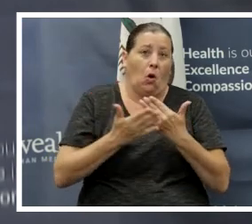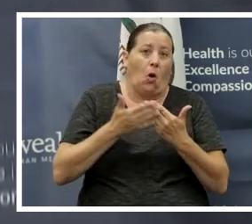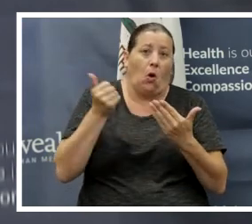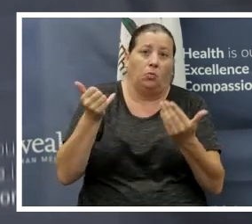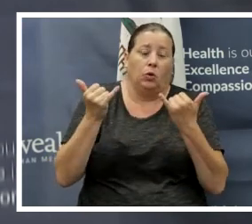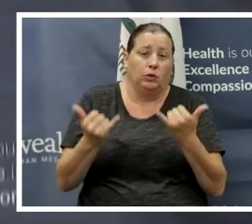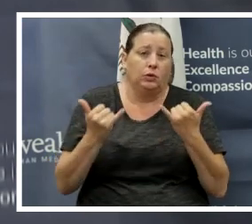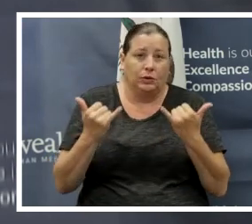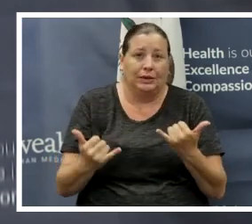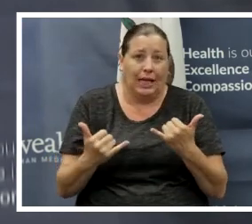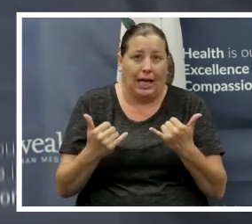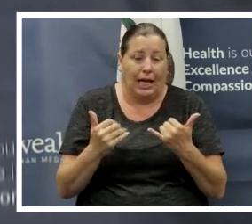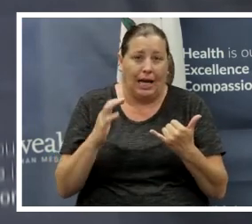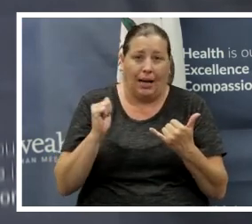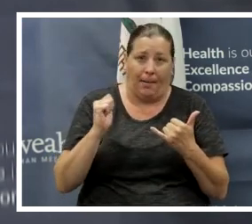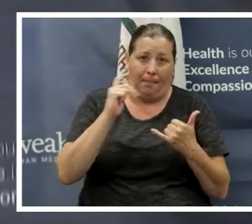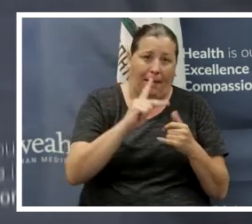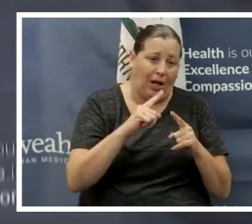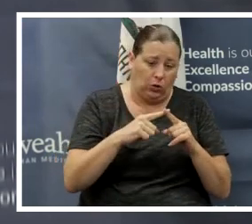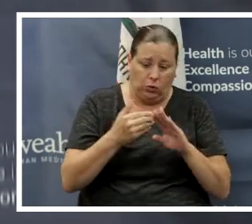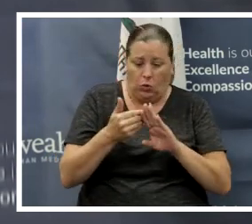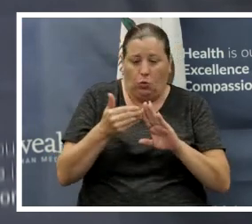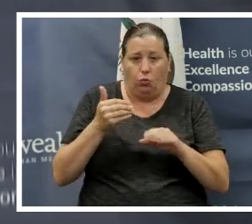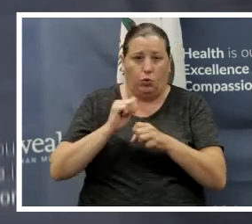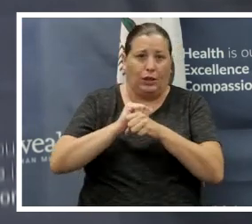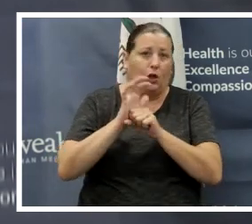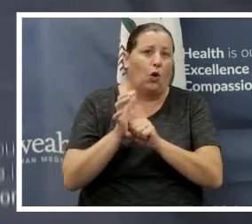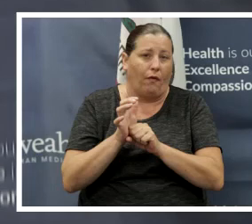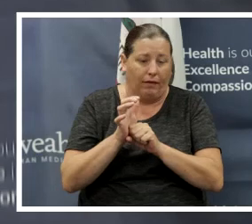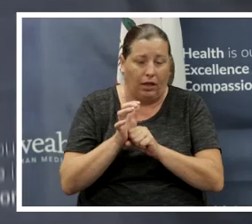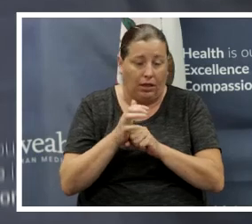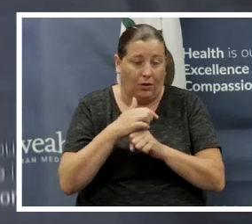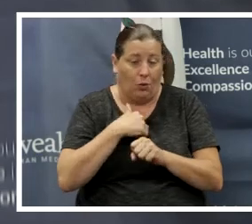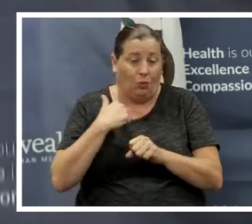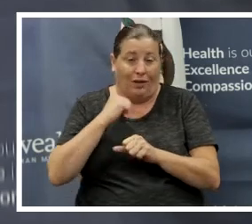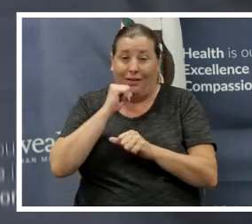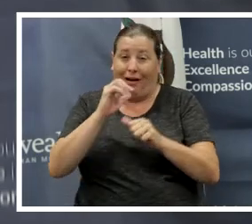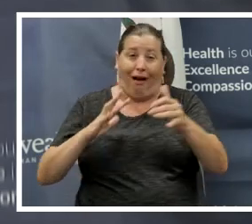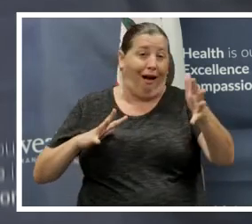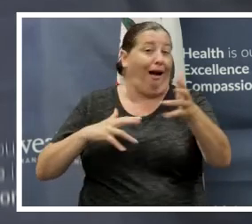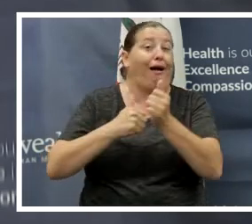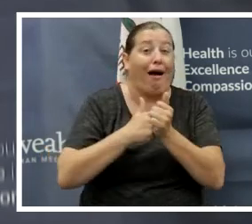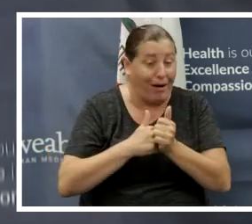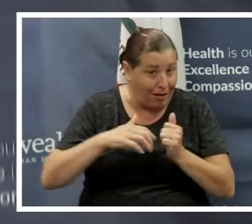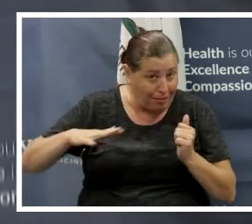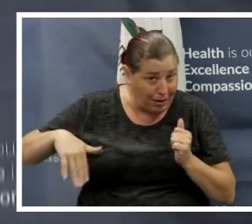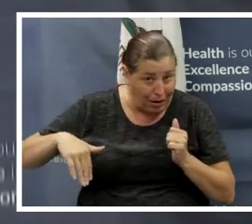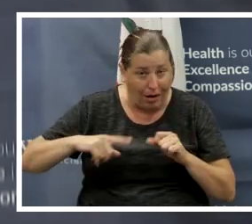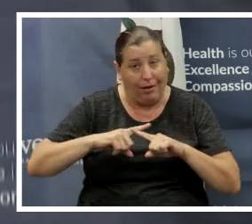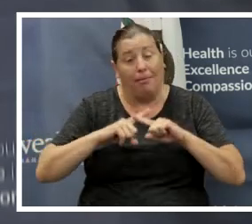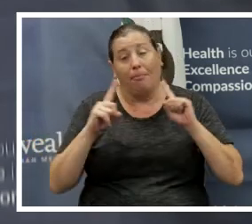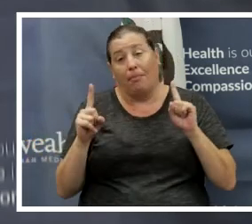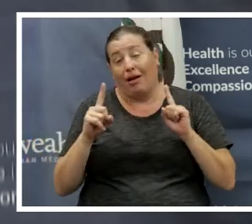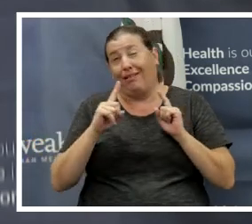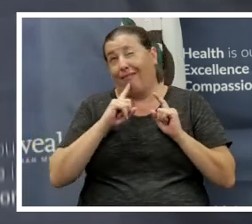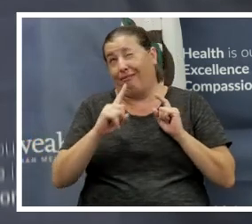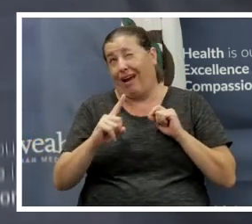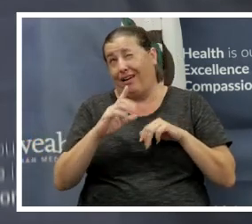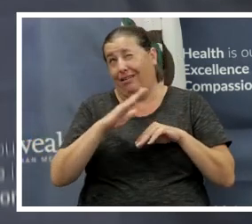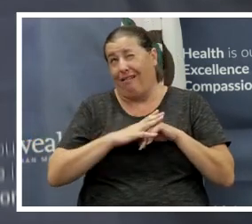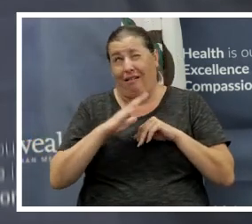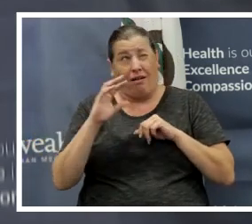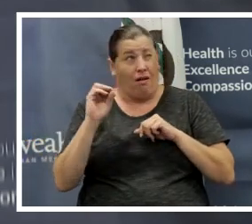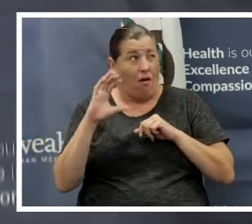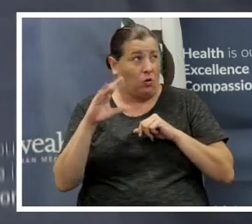at pre-COVID levels. So we're not all caught up yet, but in fact, on October 6th, I